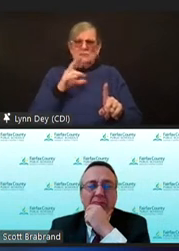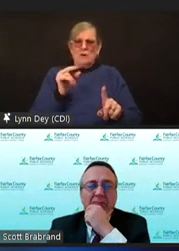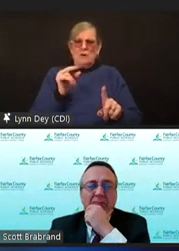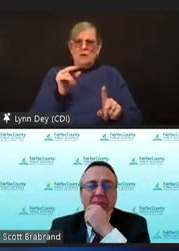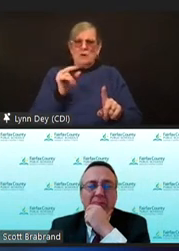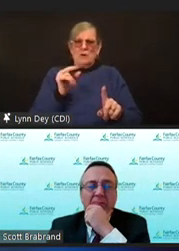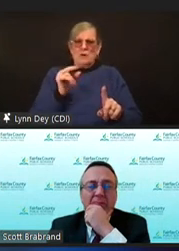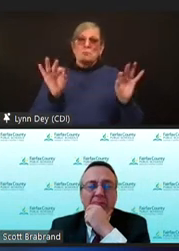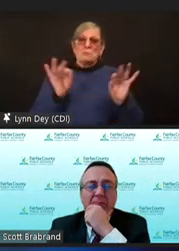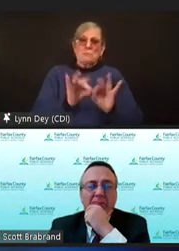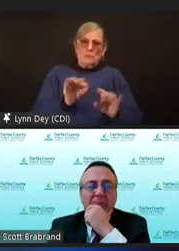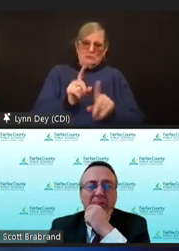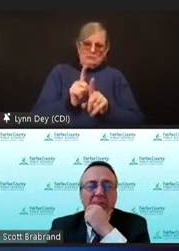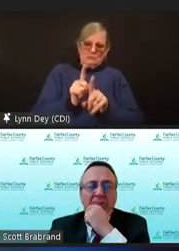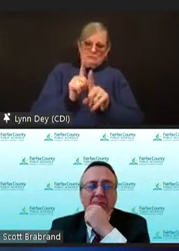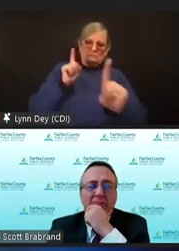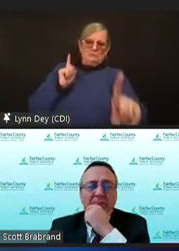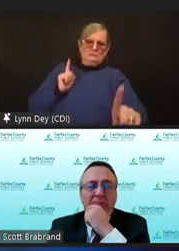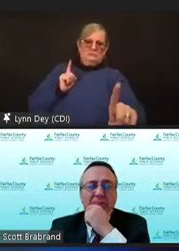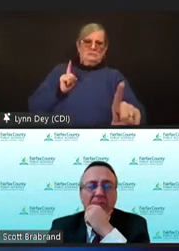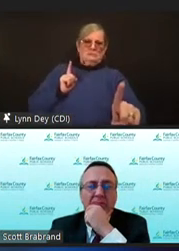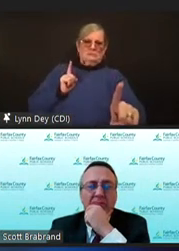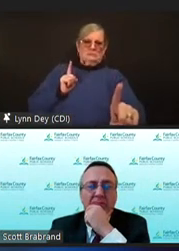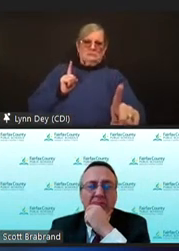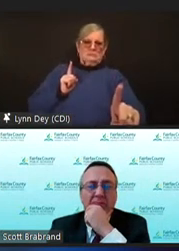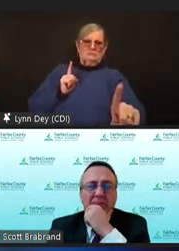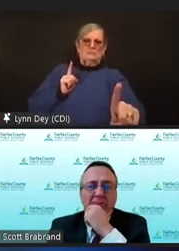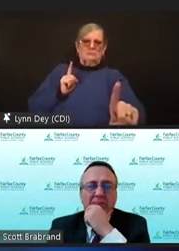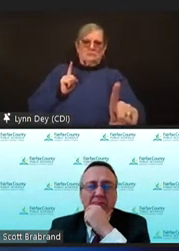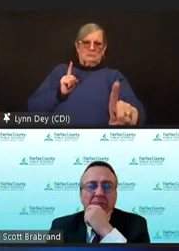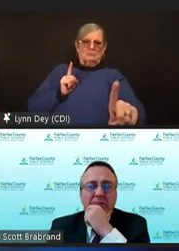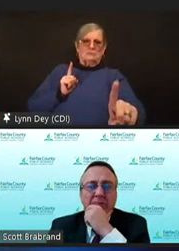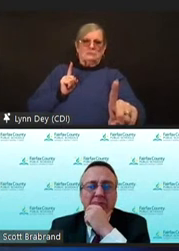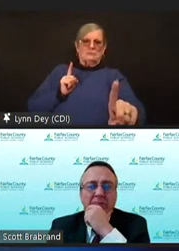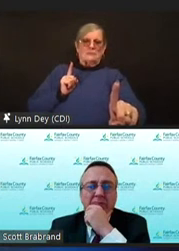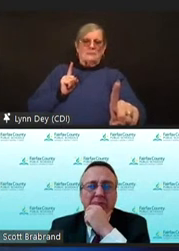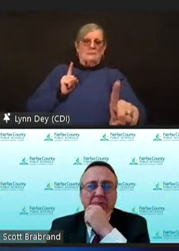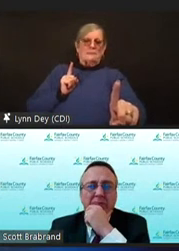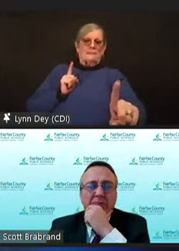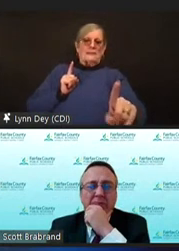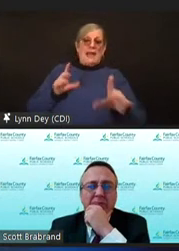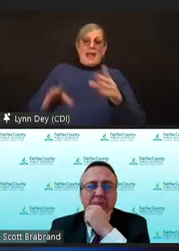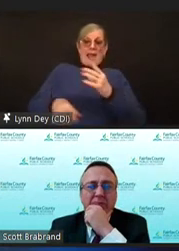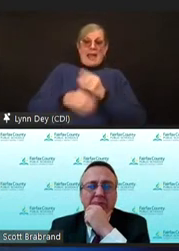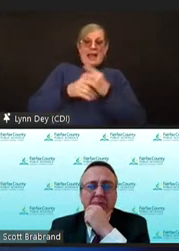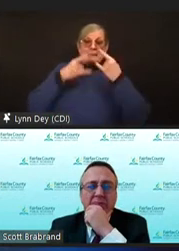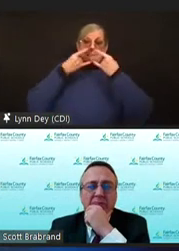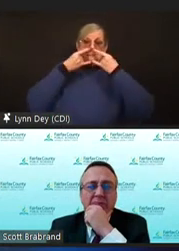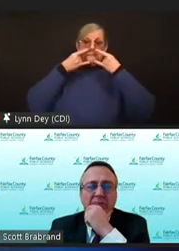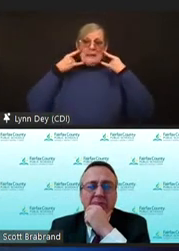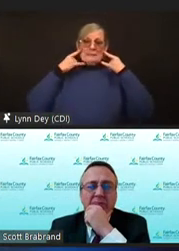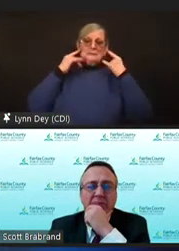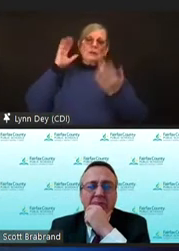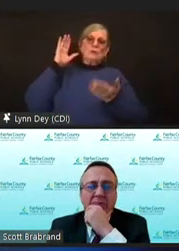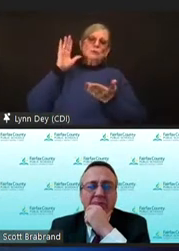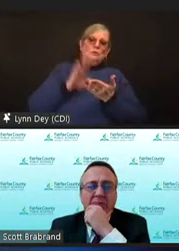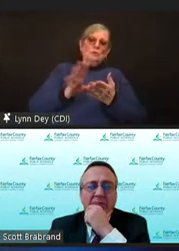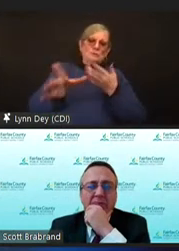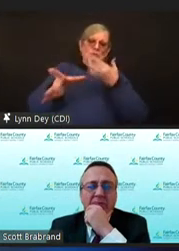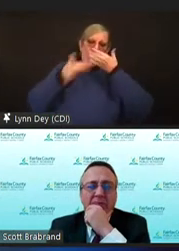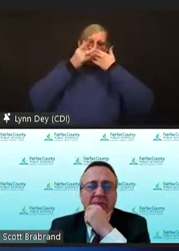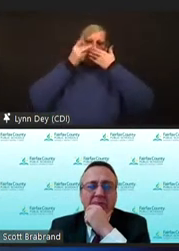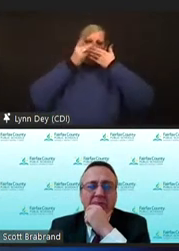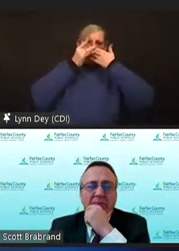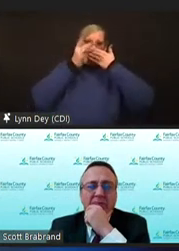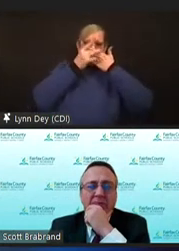protection, that layer, that element of protection that will help to reduce that. You know, in the first year of